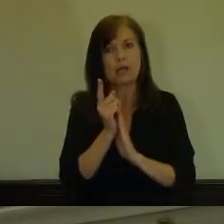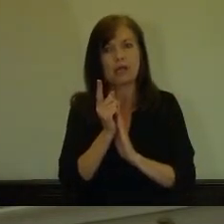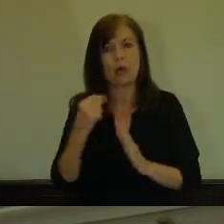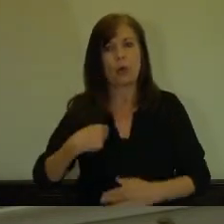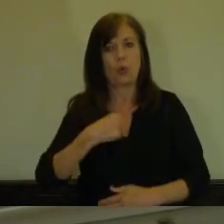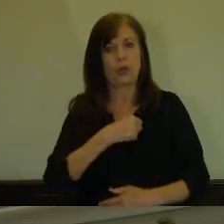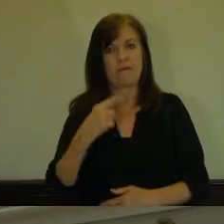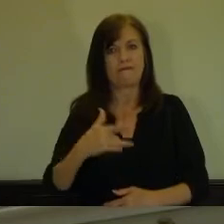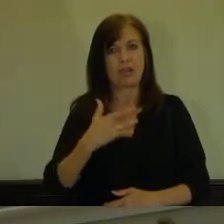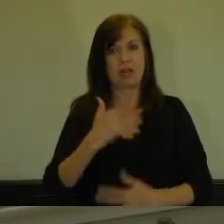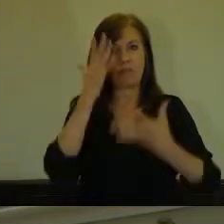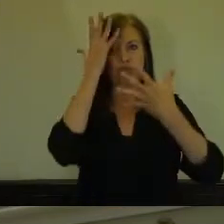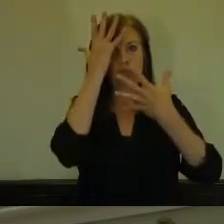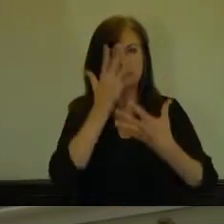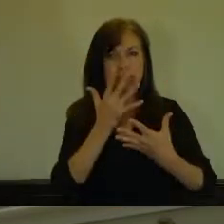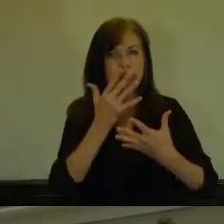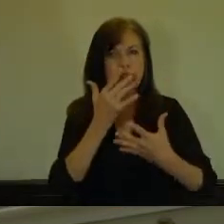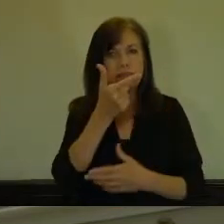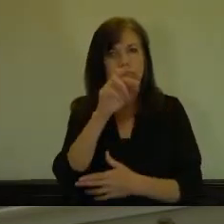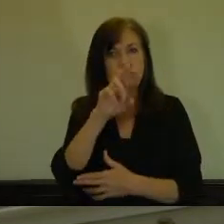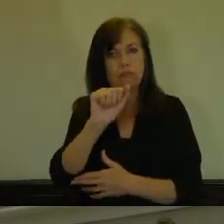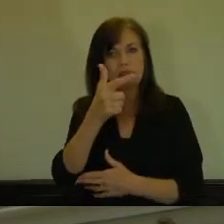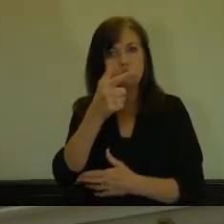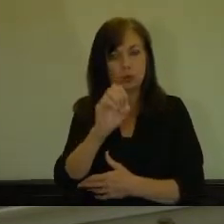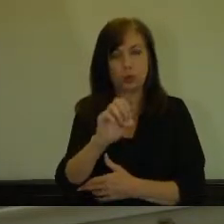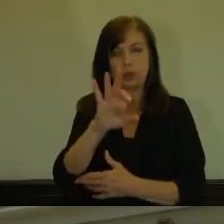mourning the loss of George Floyd,